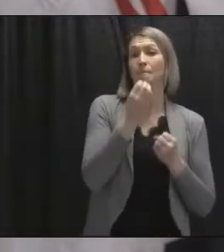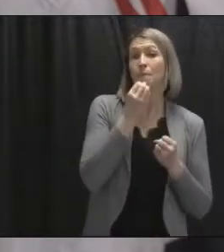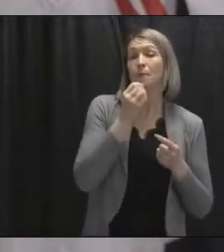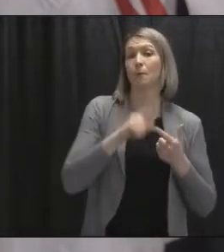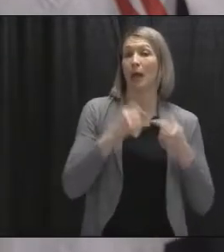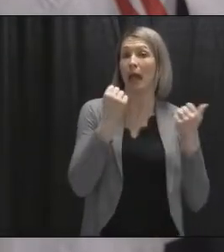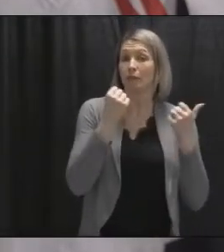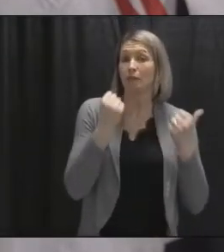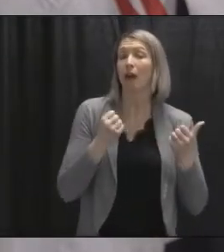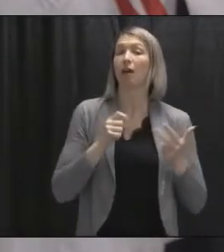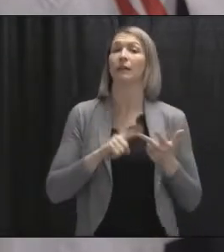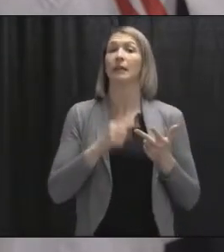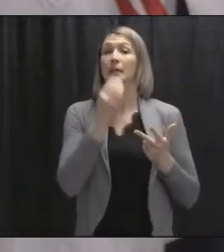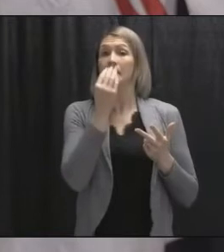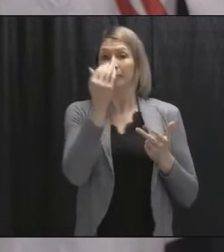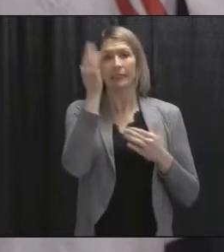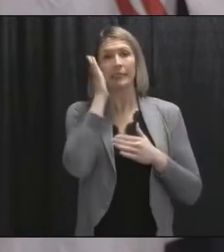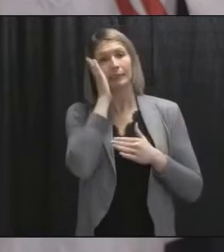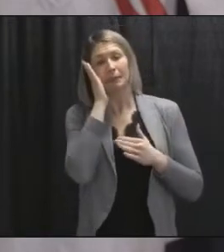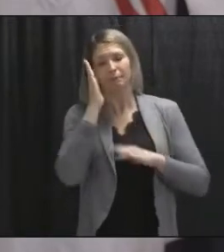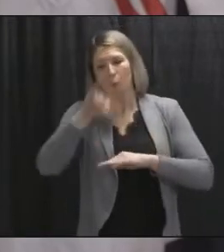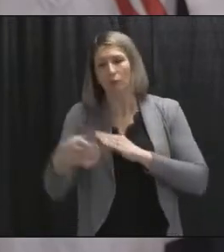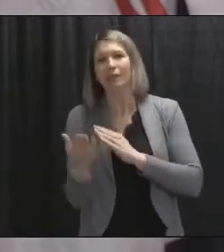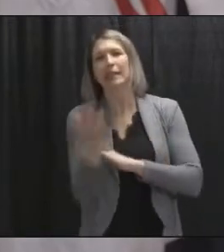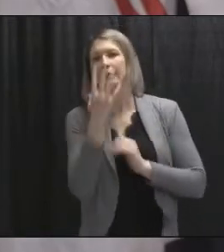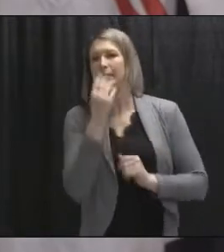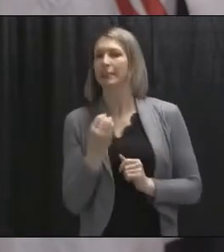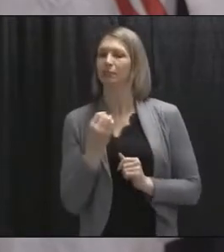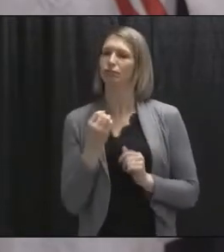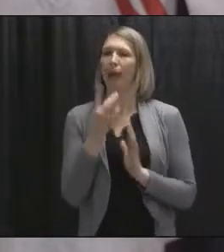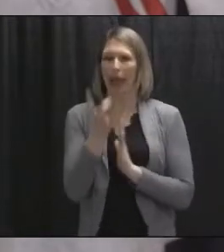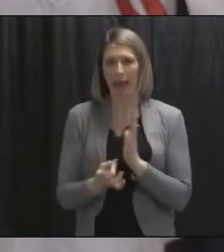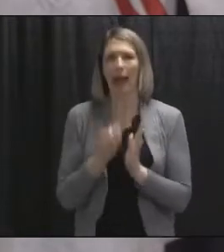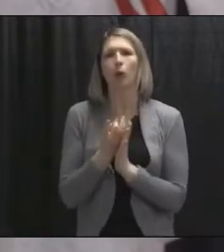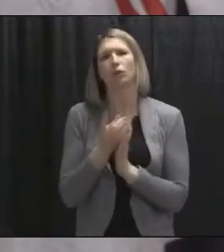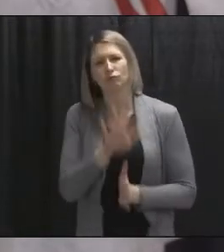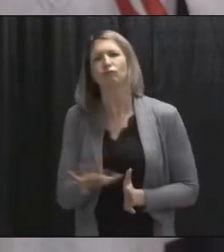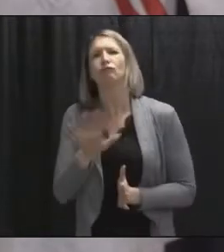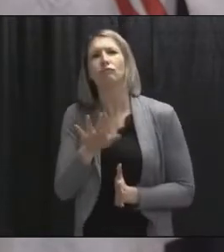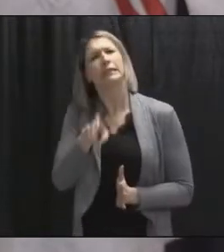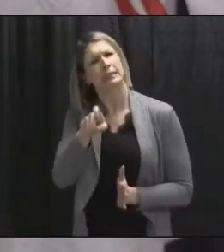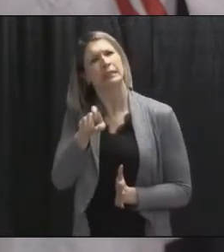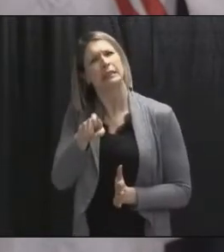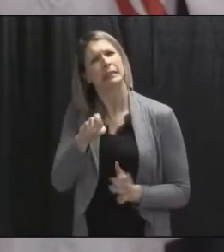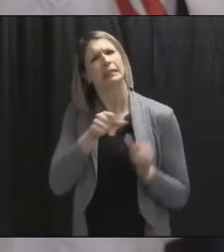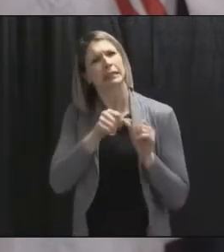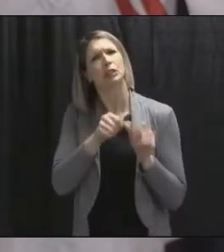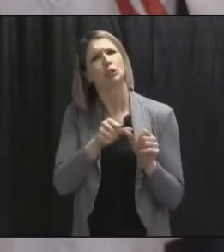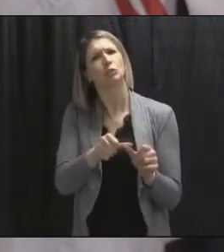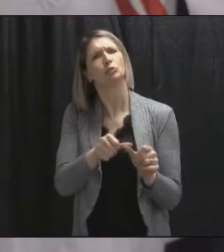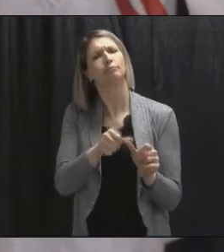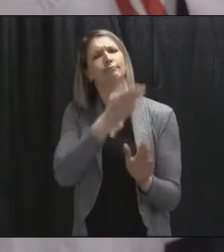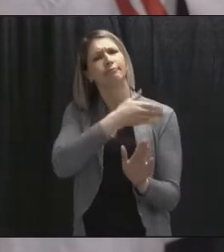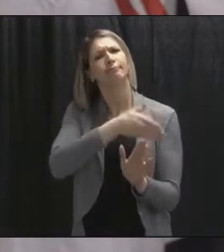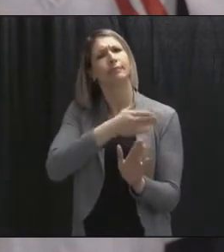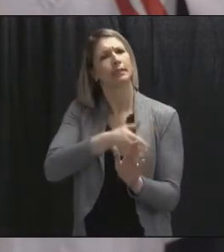appropriate amount of sleep each night also help. Encourage your children to stay socially connected through the day with their peers